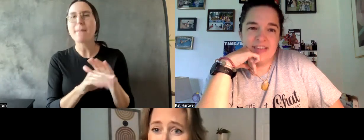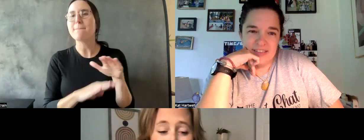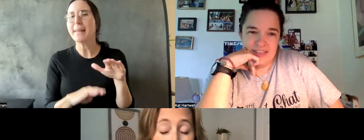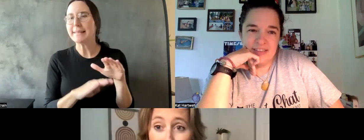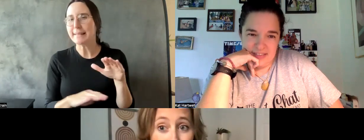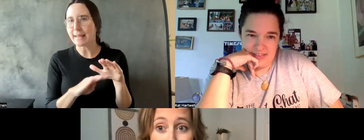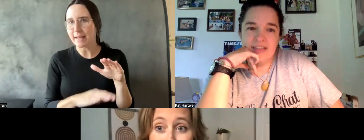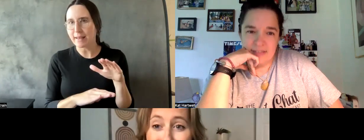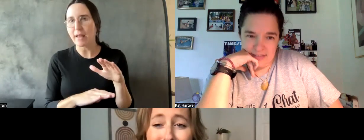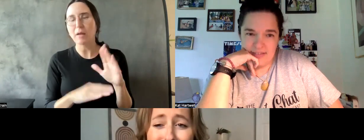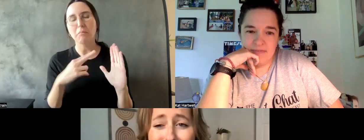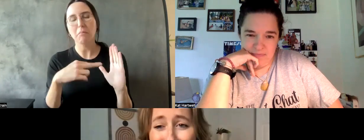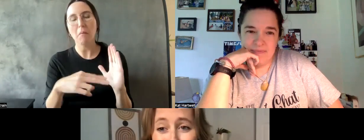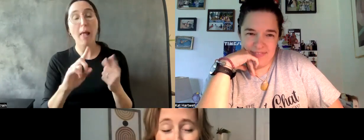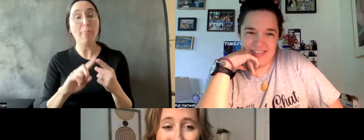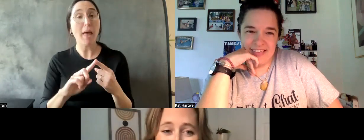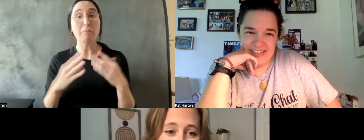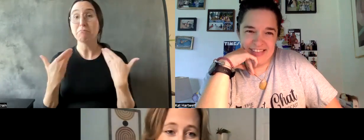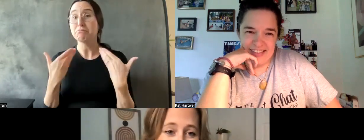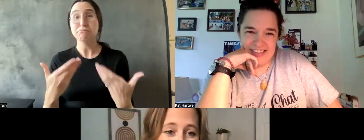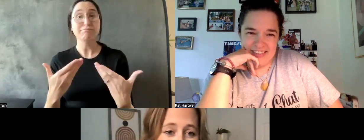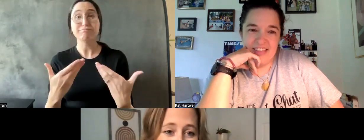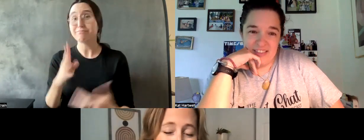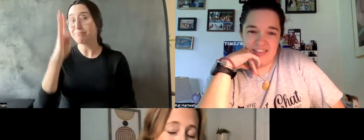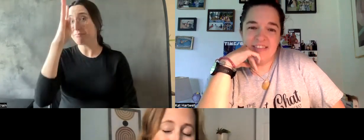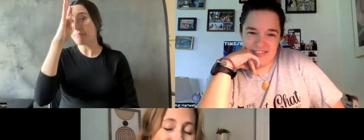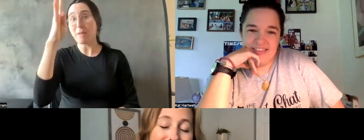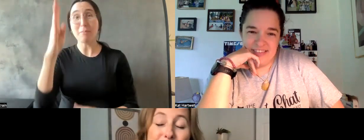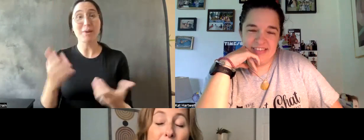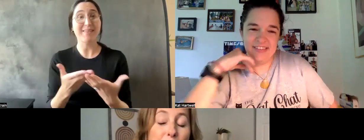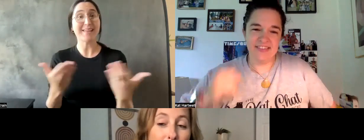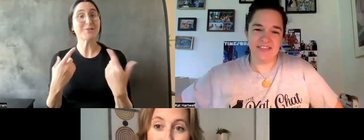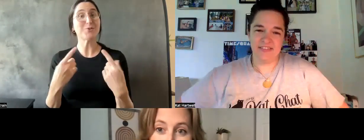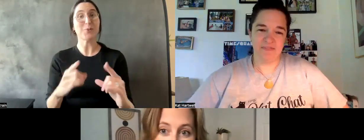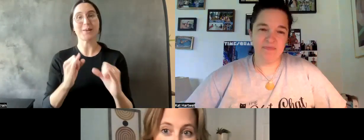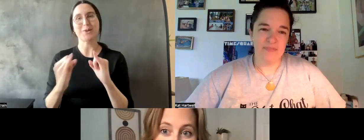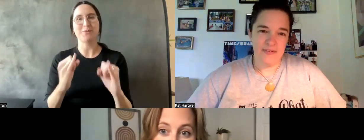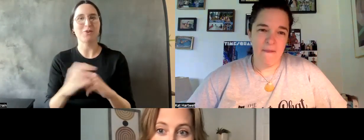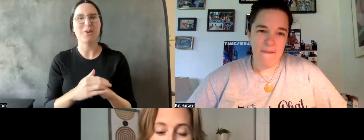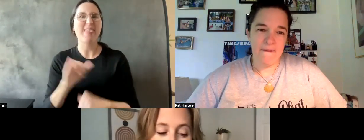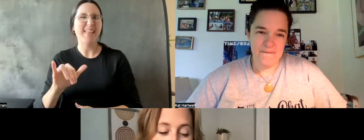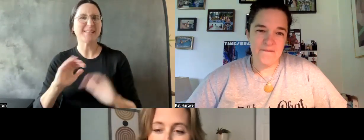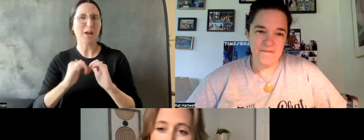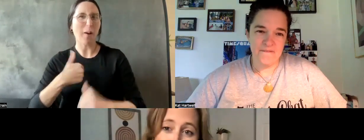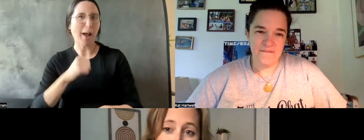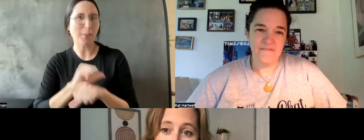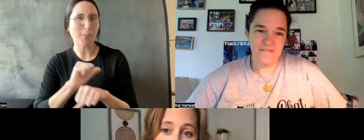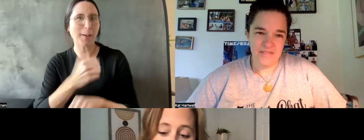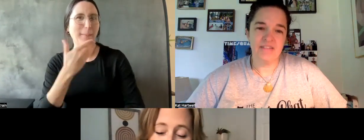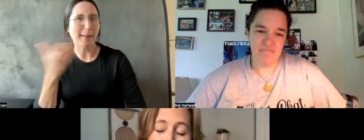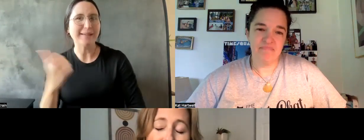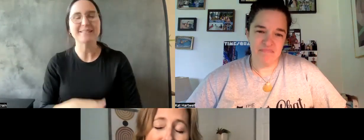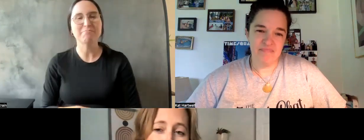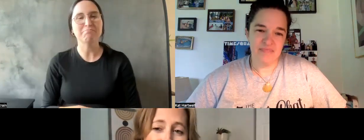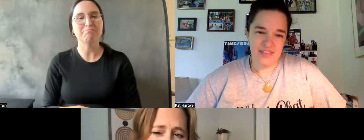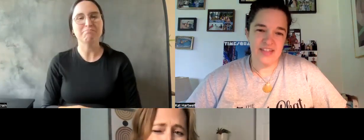just winging it, which is like, I work better that way when it comes to interviews,